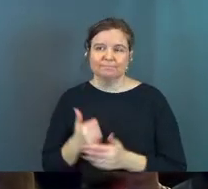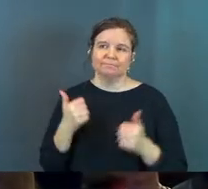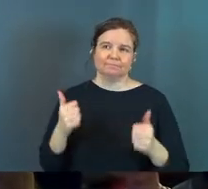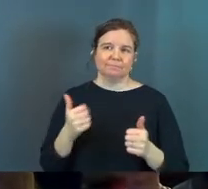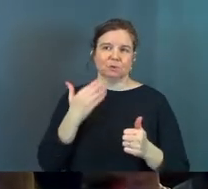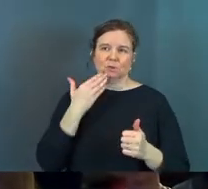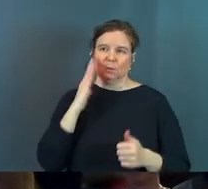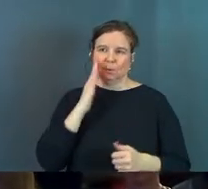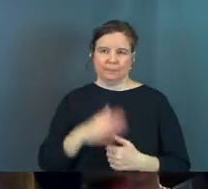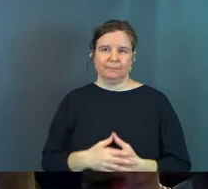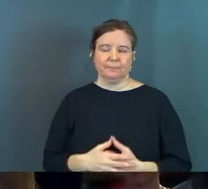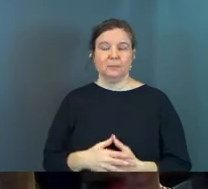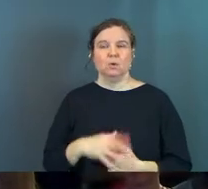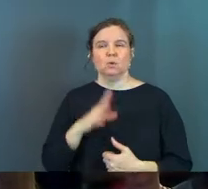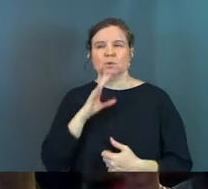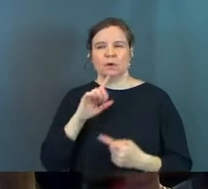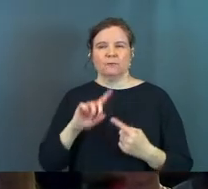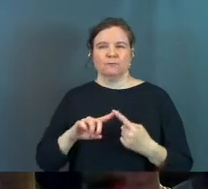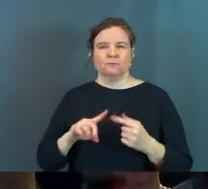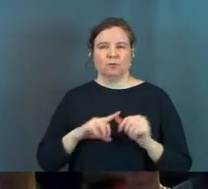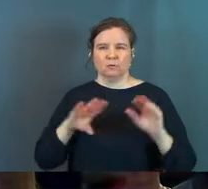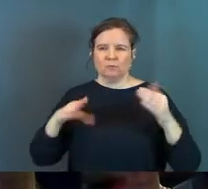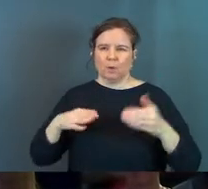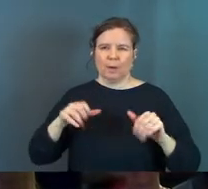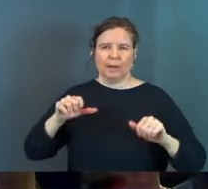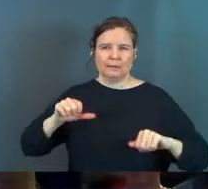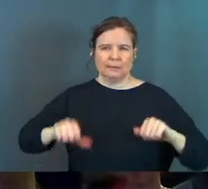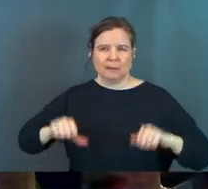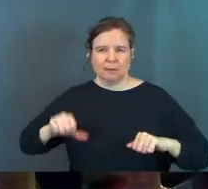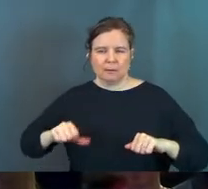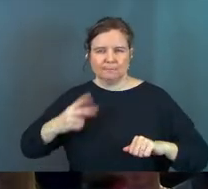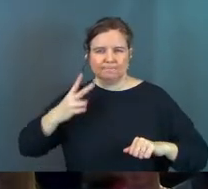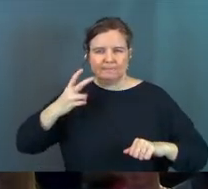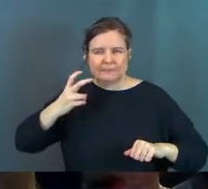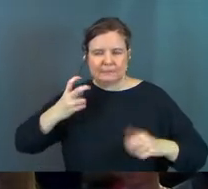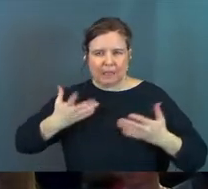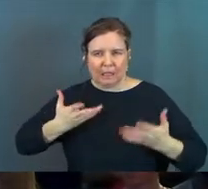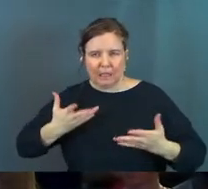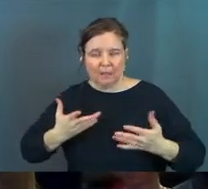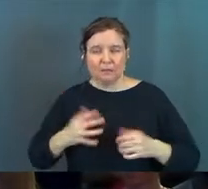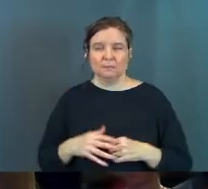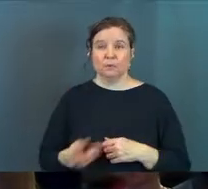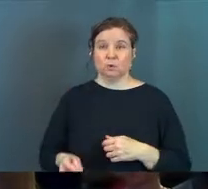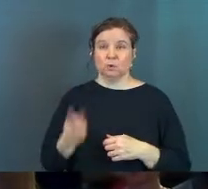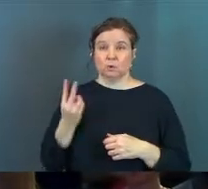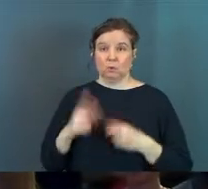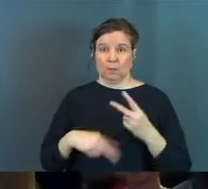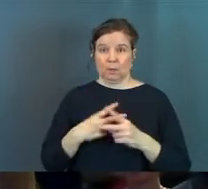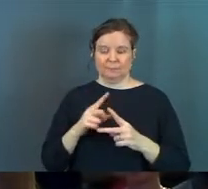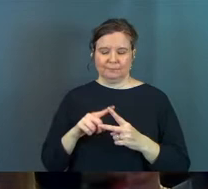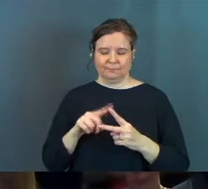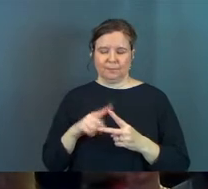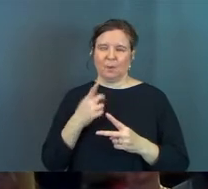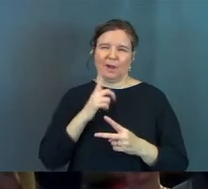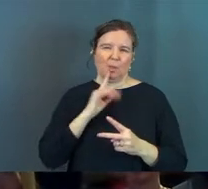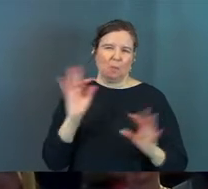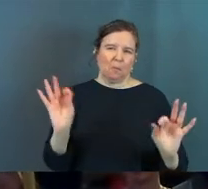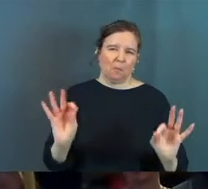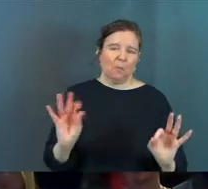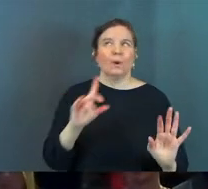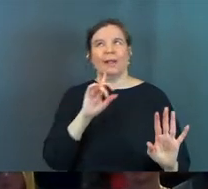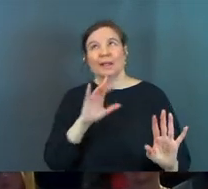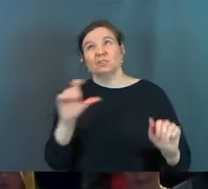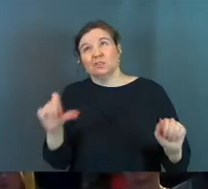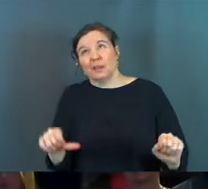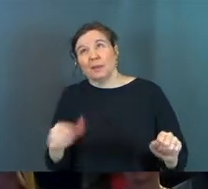good. Let's talk about doubt for a second. I'm going to give you two kinds of doubts. One doubt, I don't think it's such a big deal.